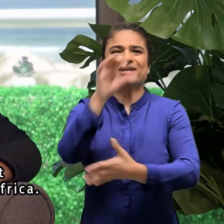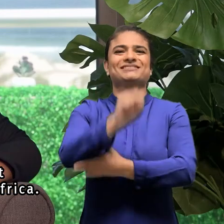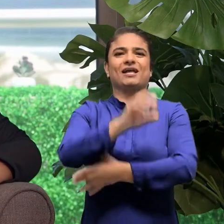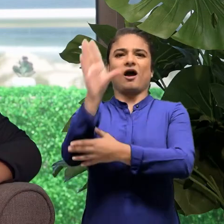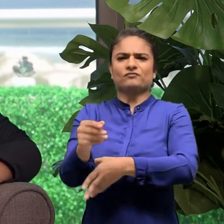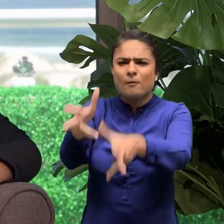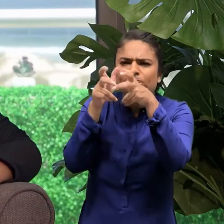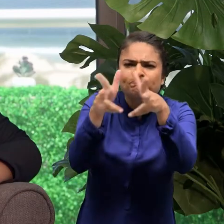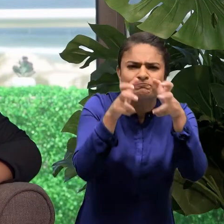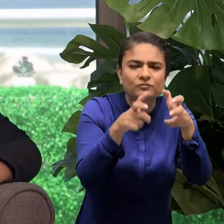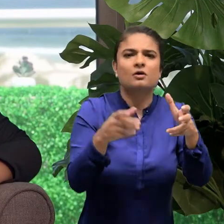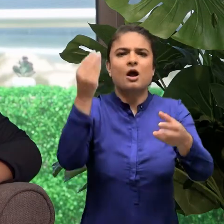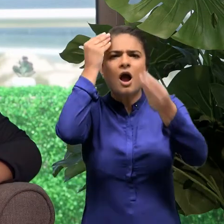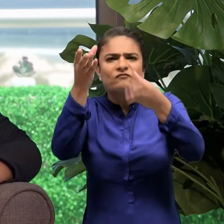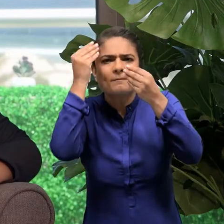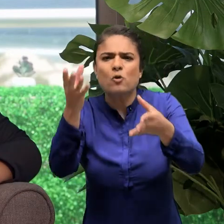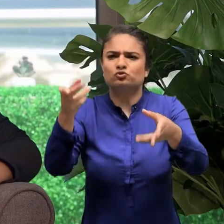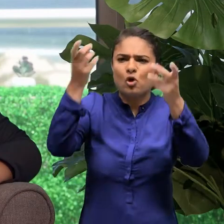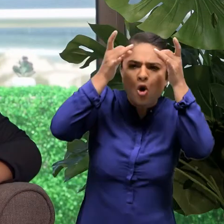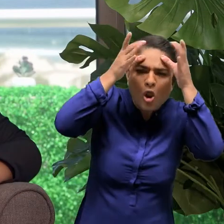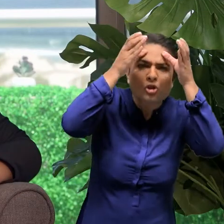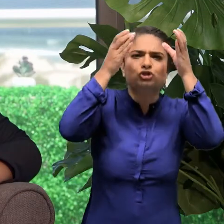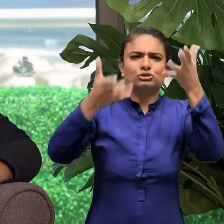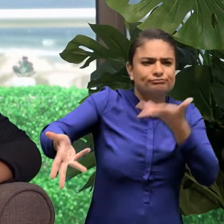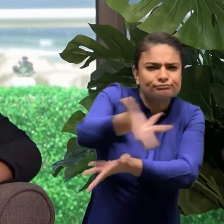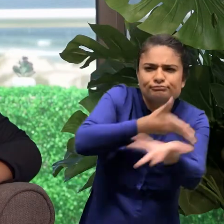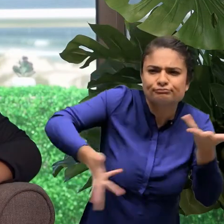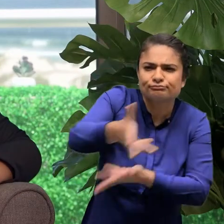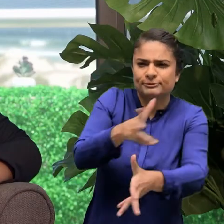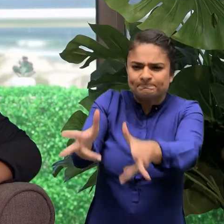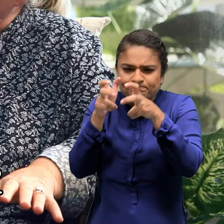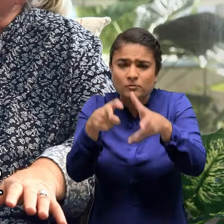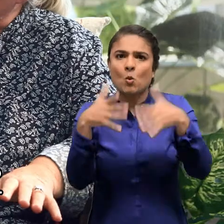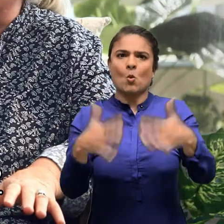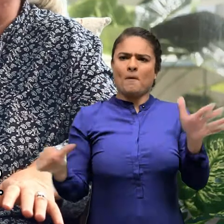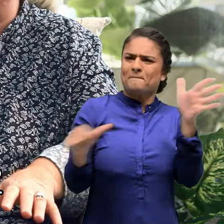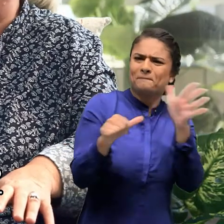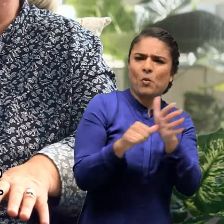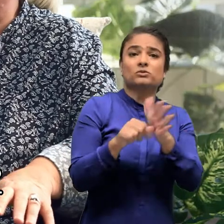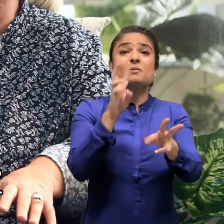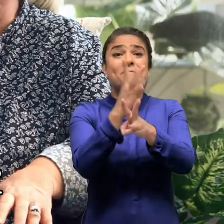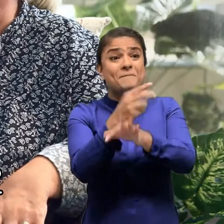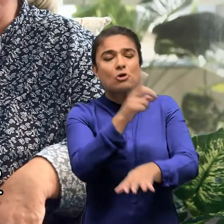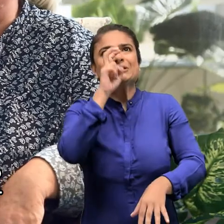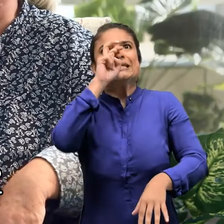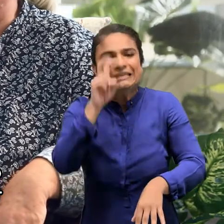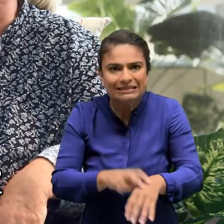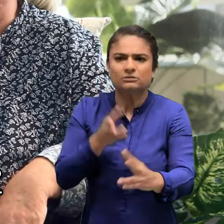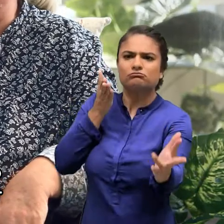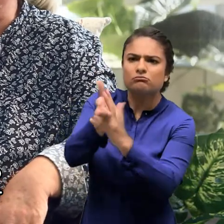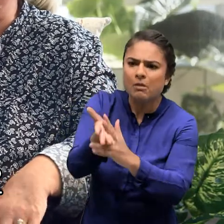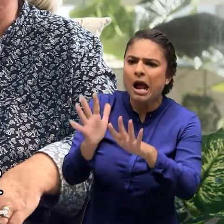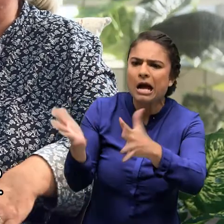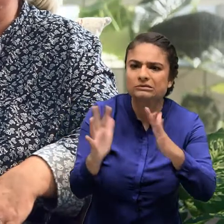Africa. This network is focused on building the knowledge to really support parents who need this type